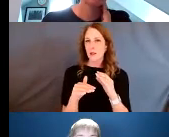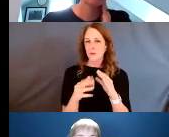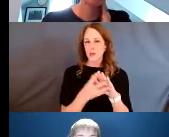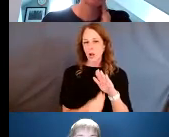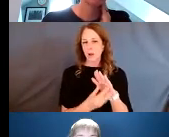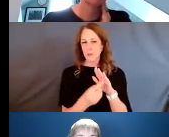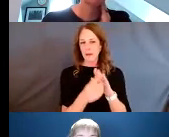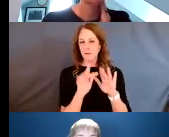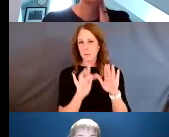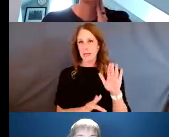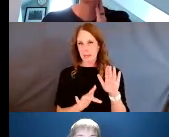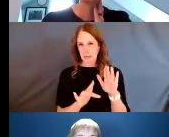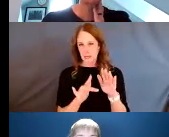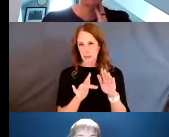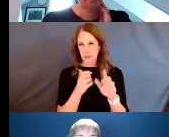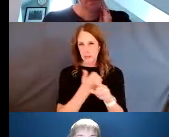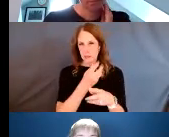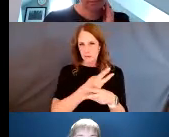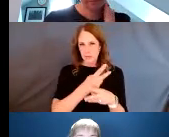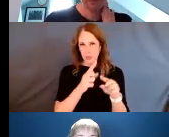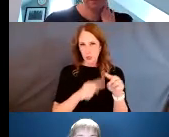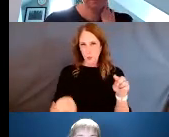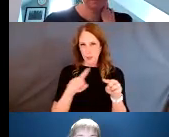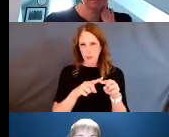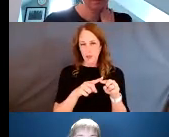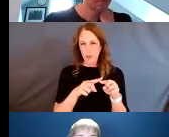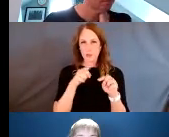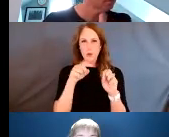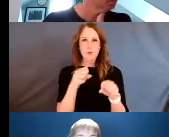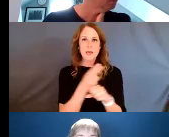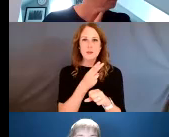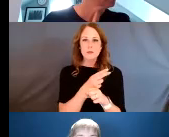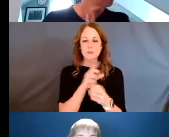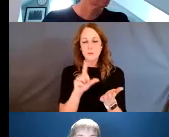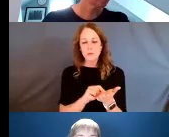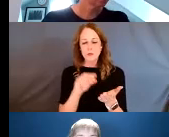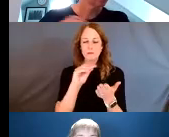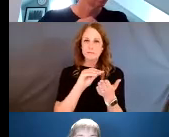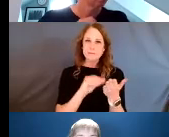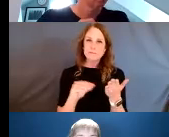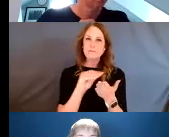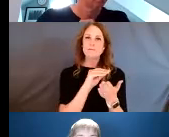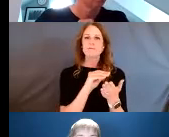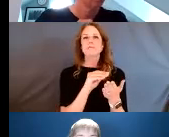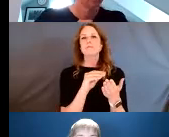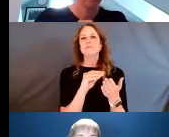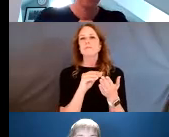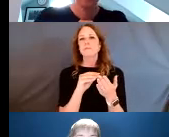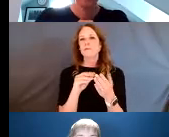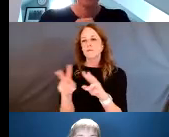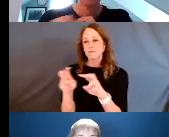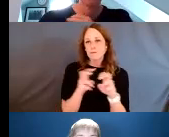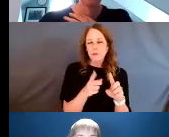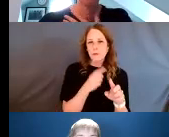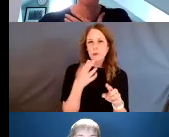blank self-care wheel. So you can use that, jot down some ideas from the chat, experiment with new ideas. But